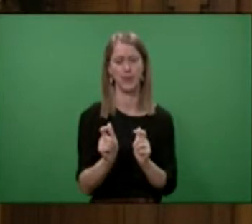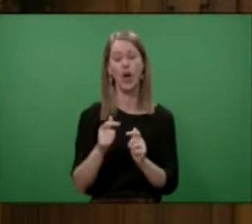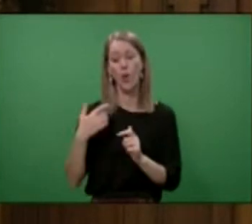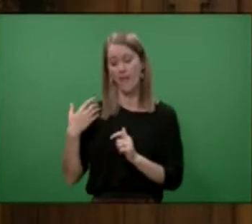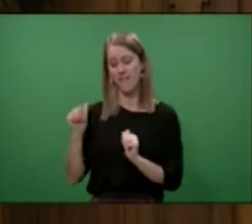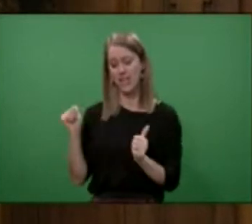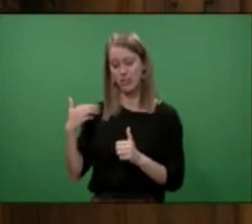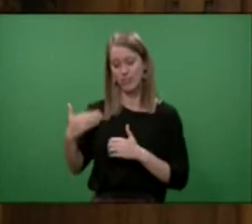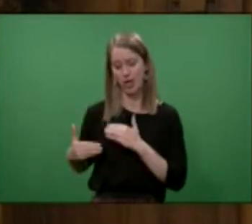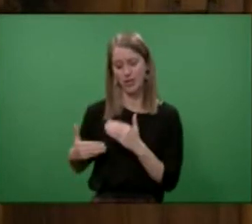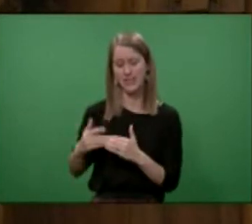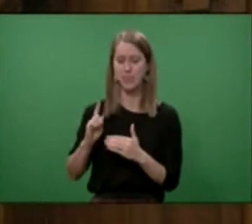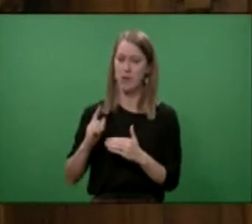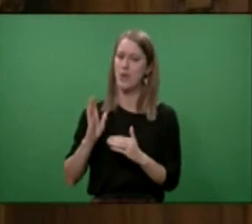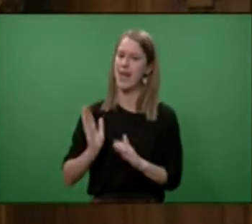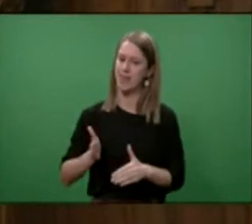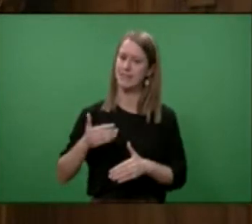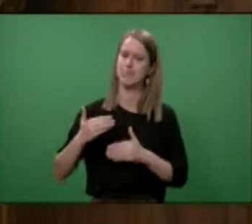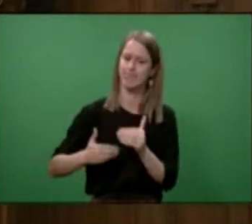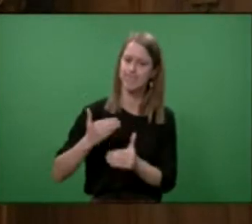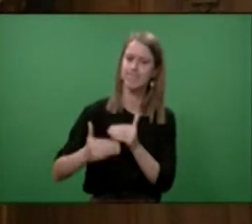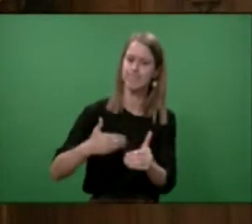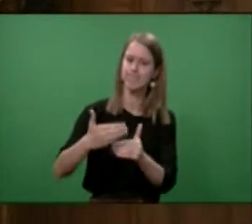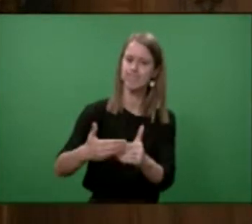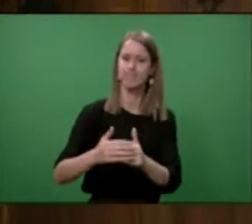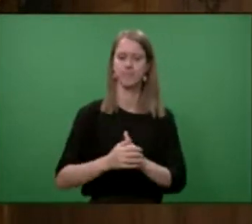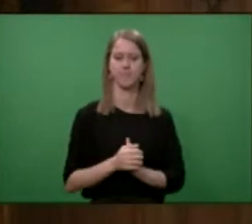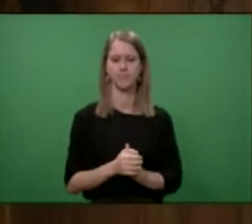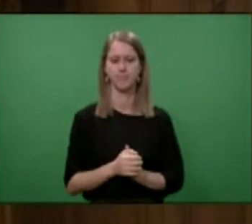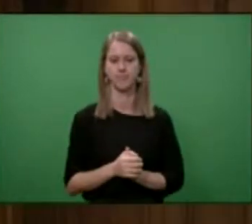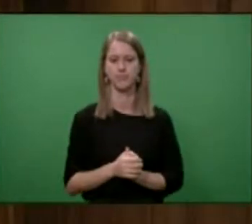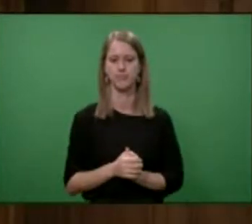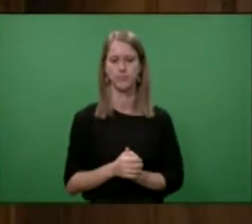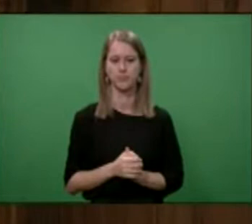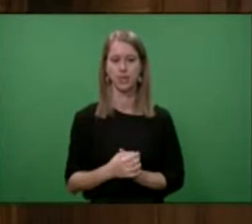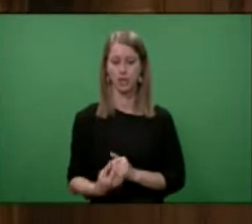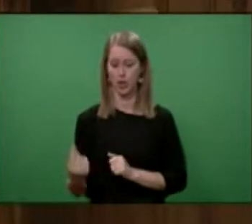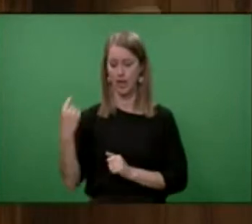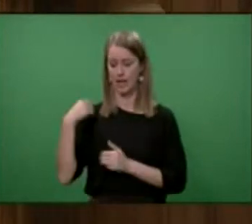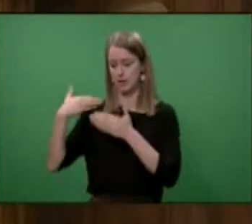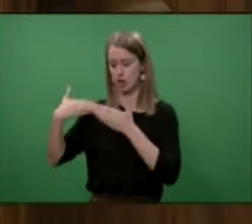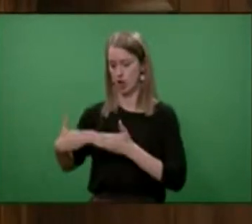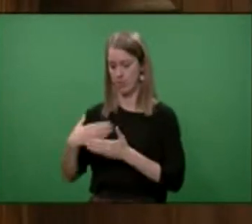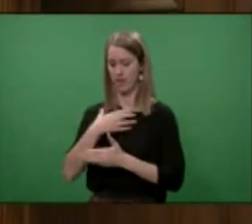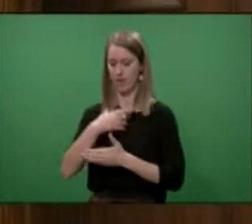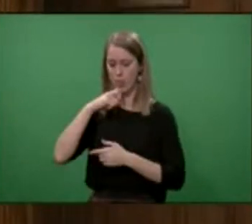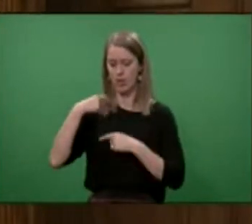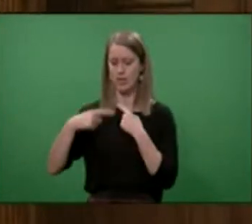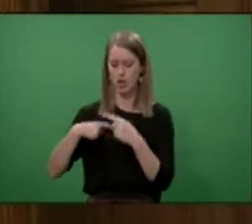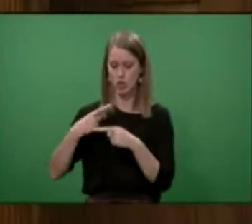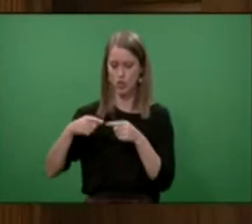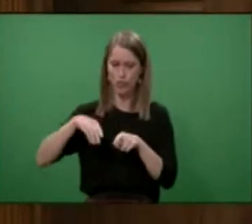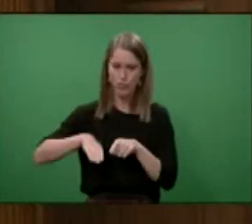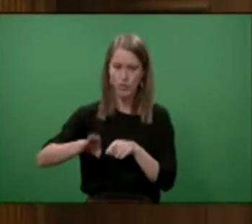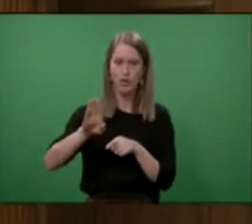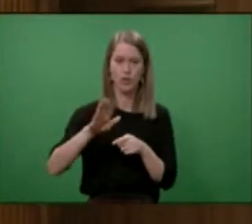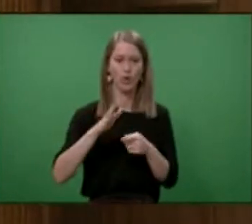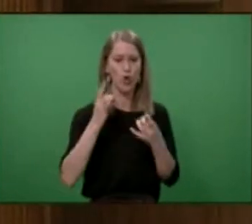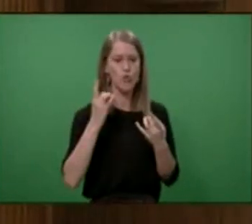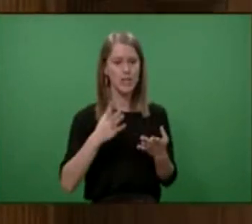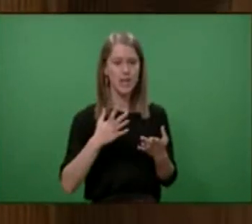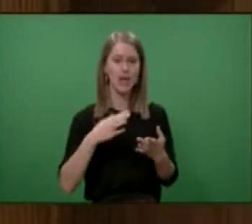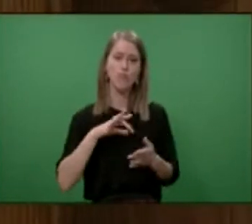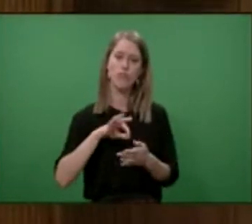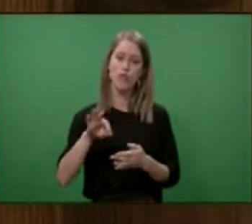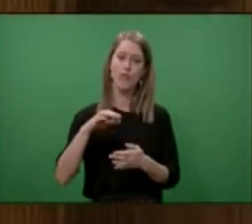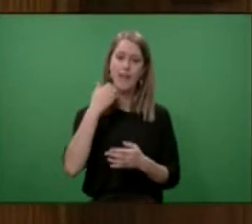there remains much to do. The government will continue the work from last term that has already seen improvements to the weekly